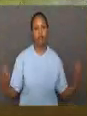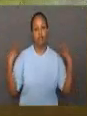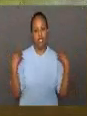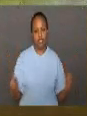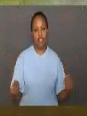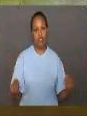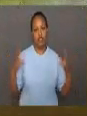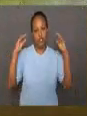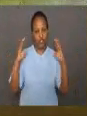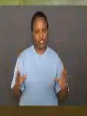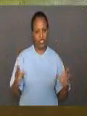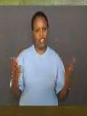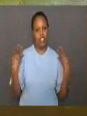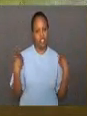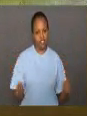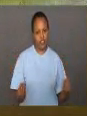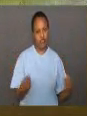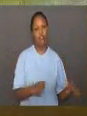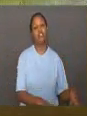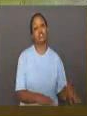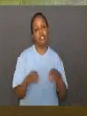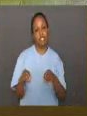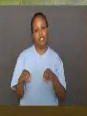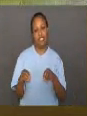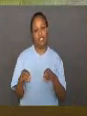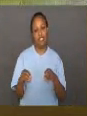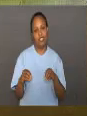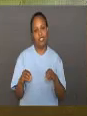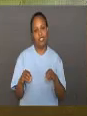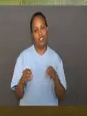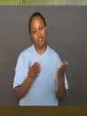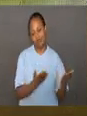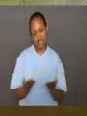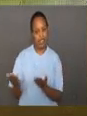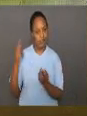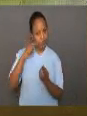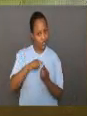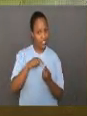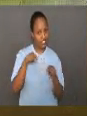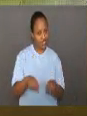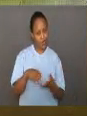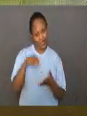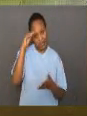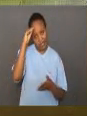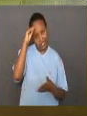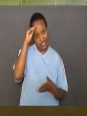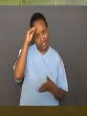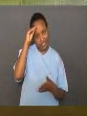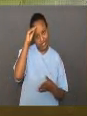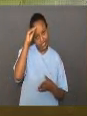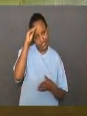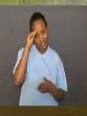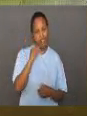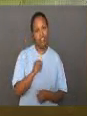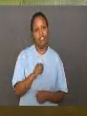Hello, teacher. Hello, students. Welcome to today's lesson on the history of the